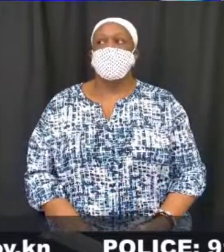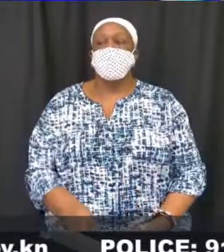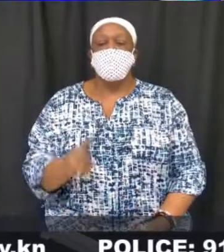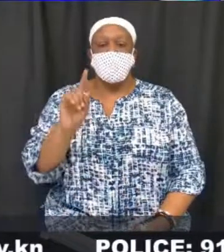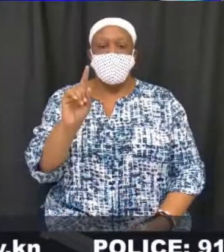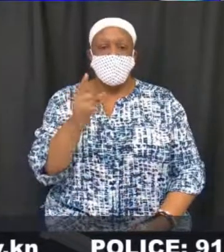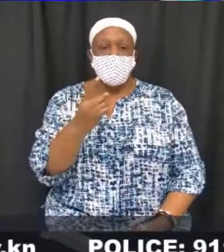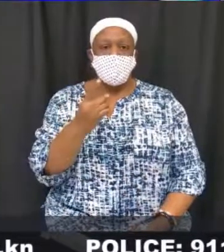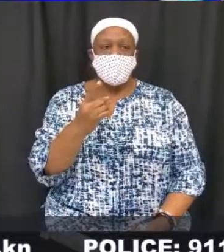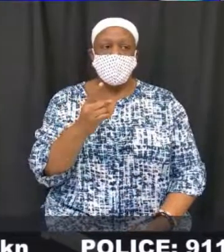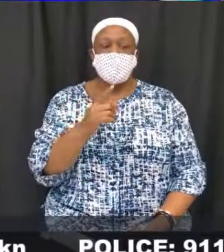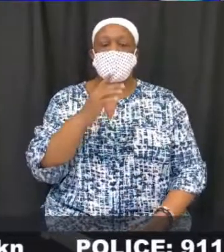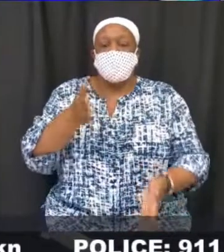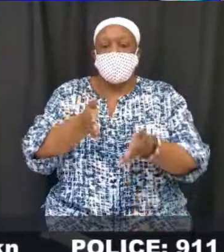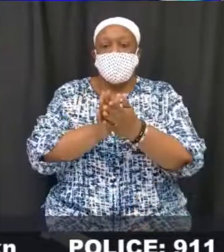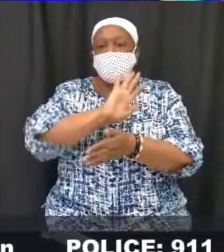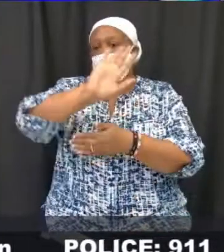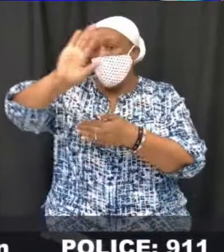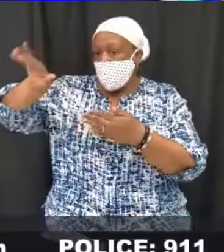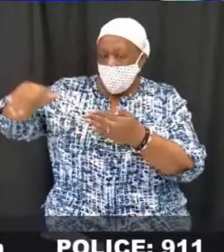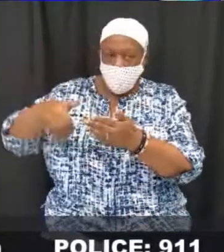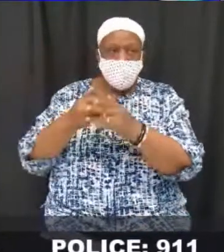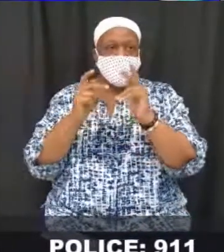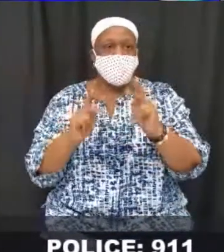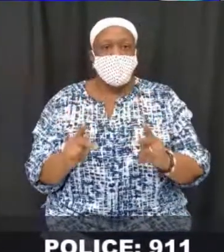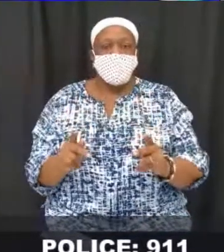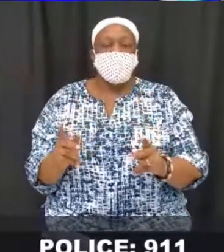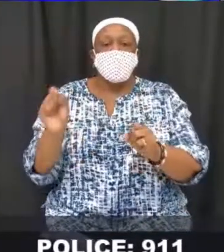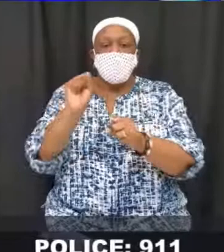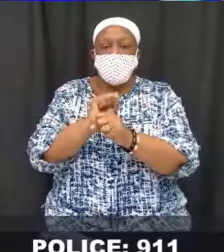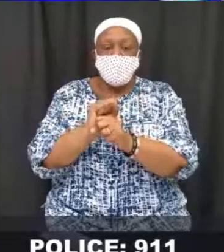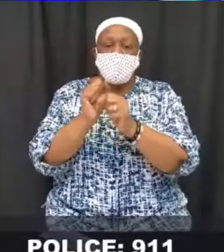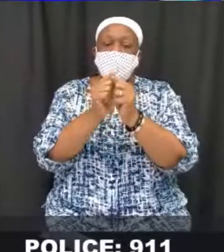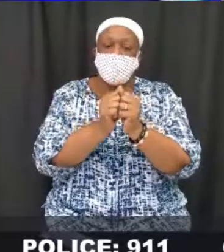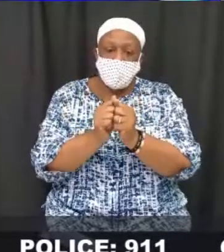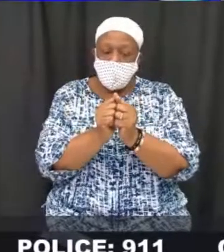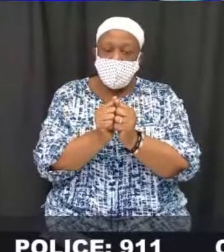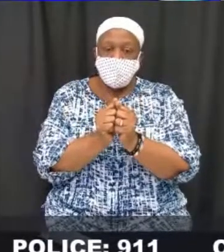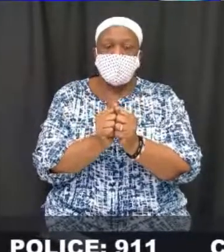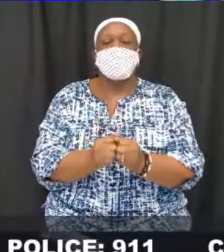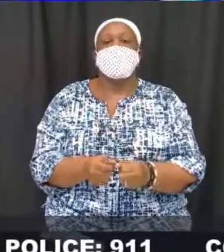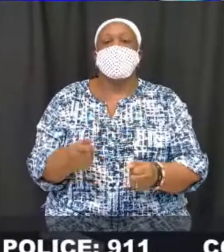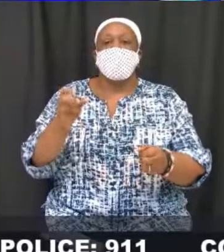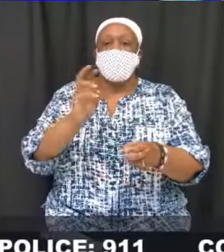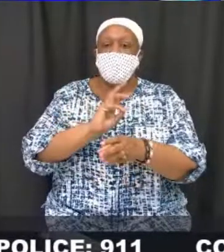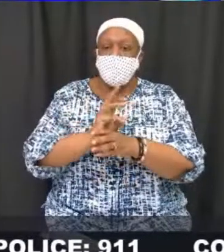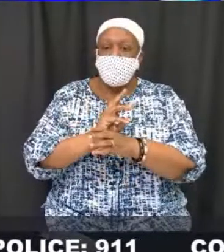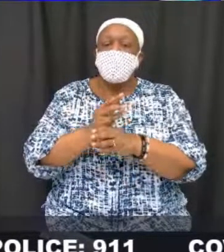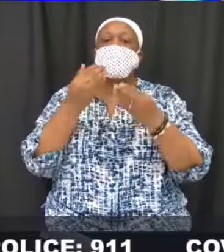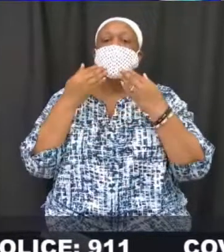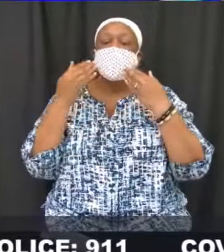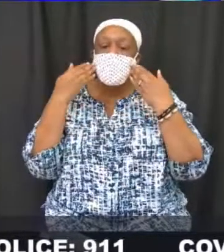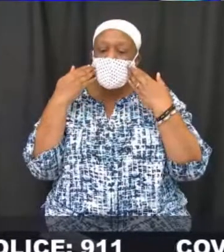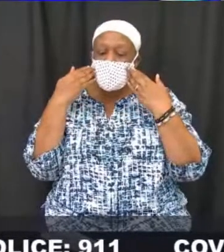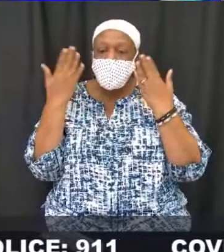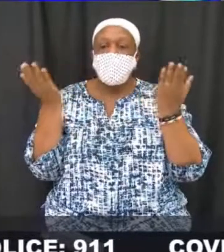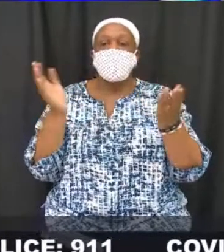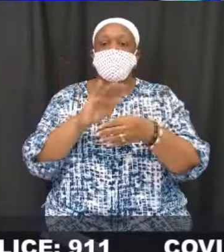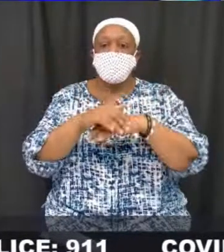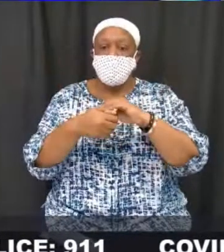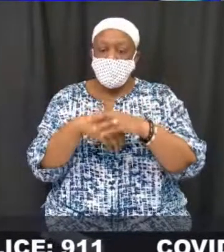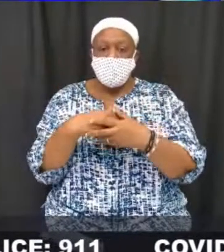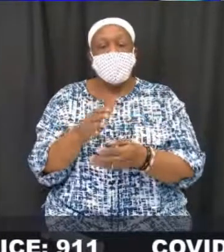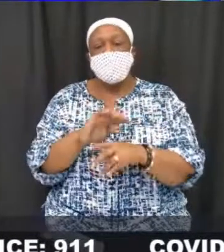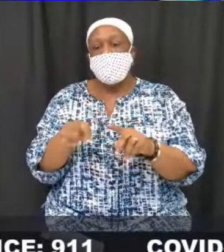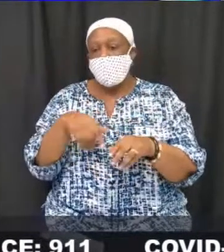of society involvement in containing the deadly virus with the prescription of non-pharmaceuticals. When the